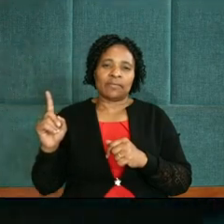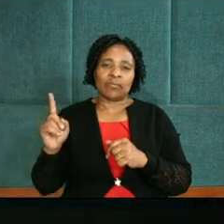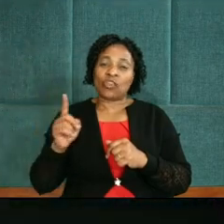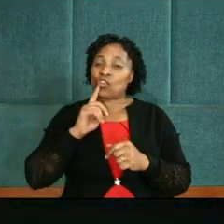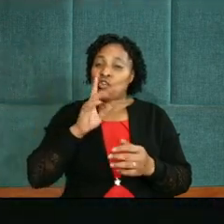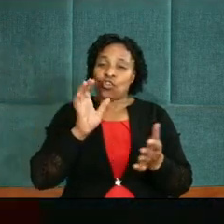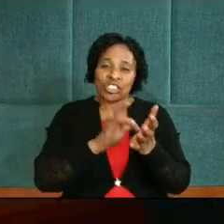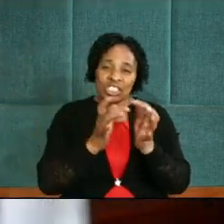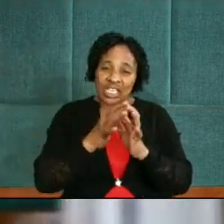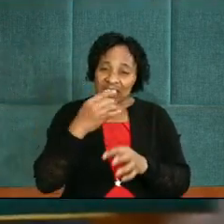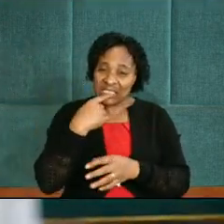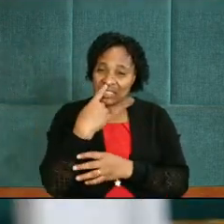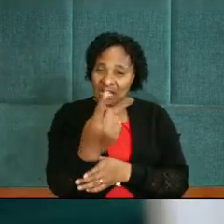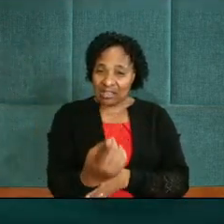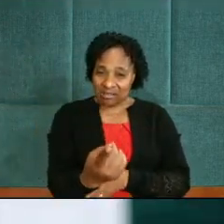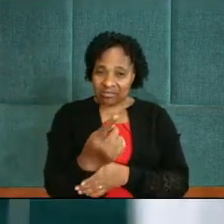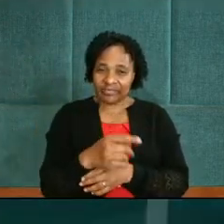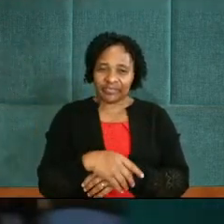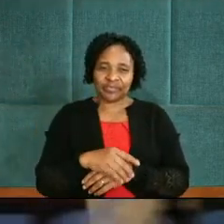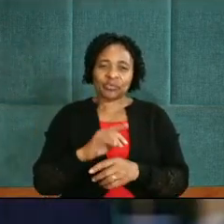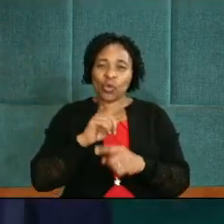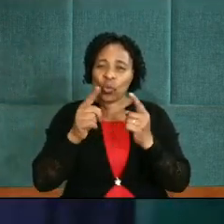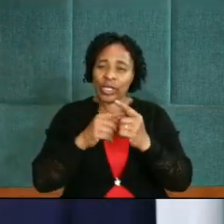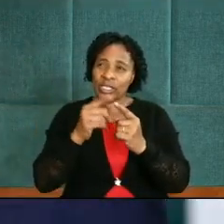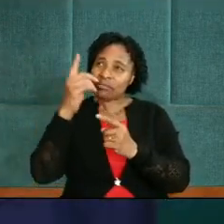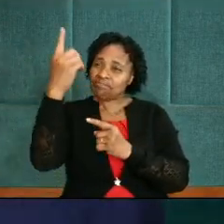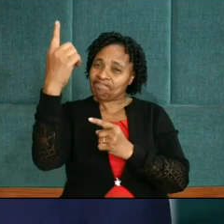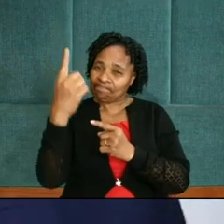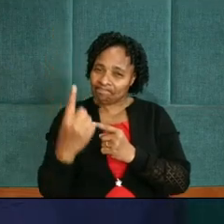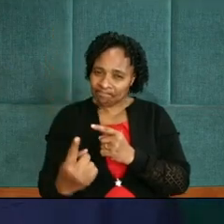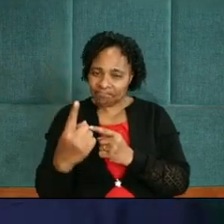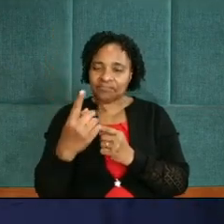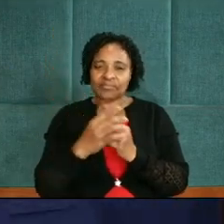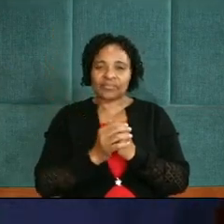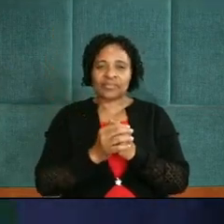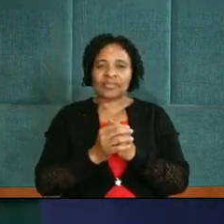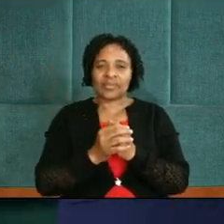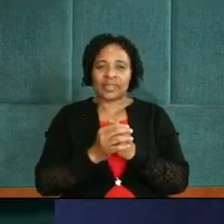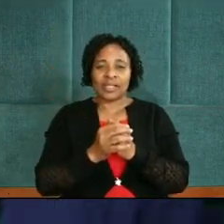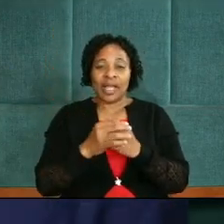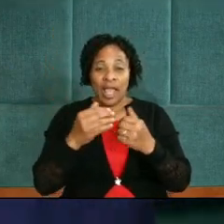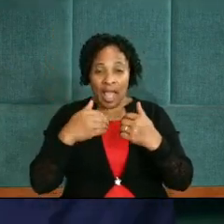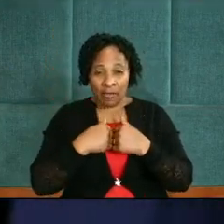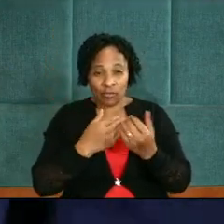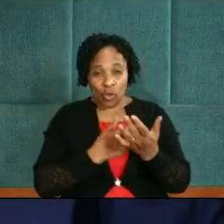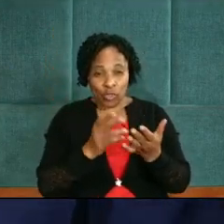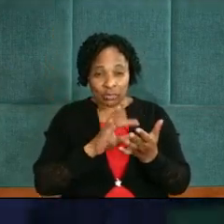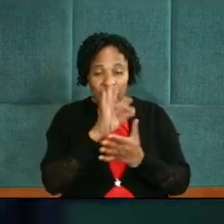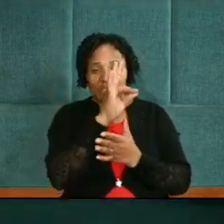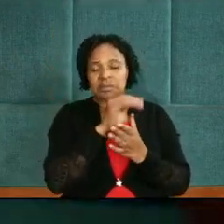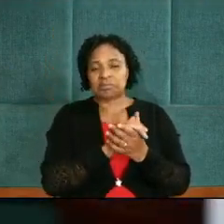So Jesus says, when he comes, when you get that Holy Spirit,